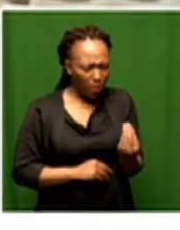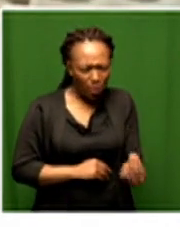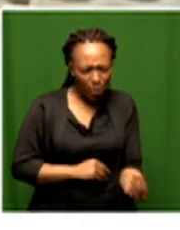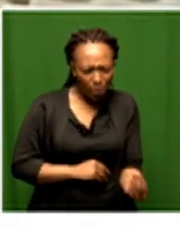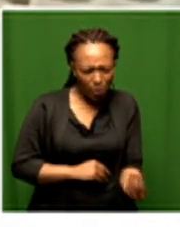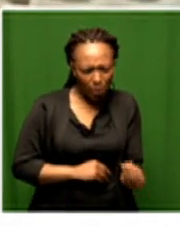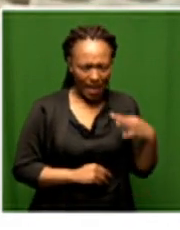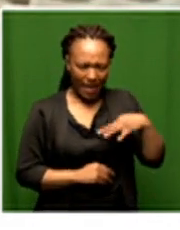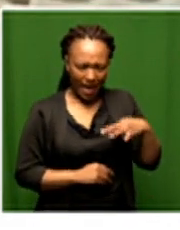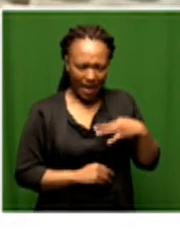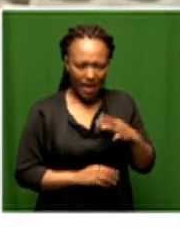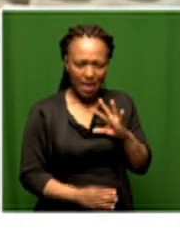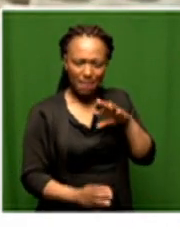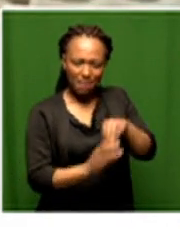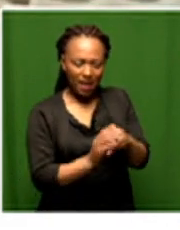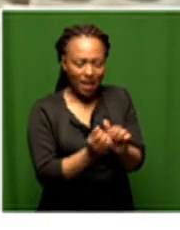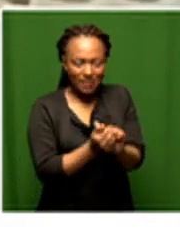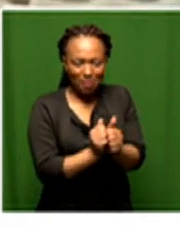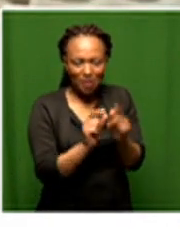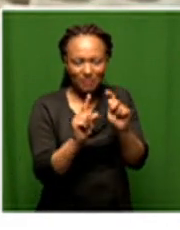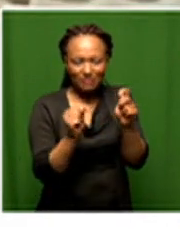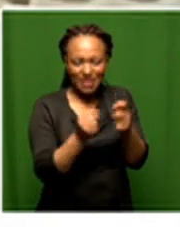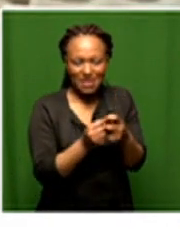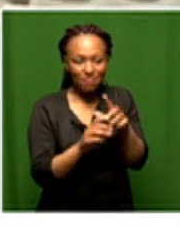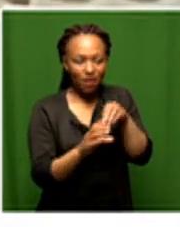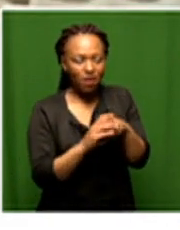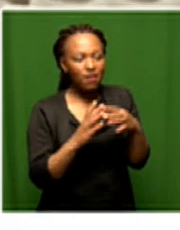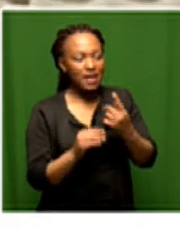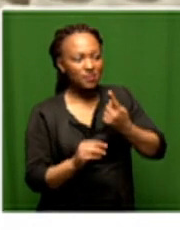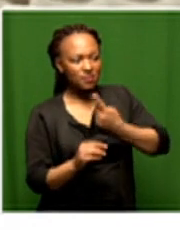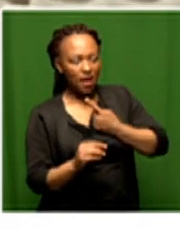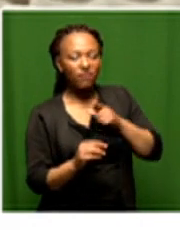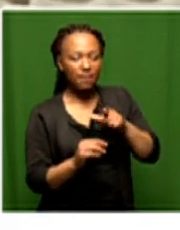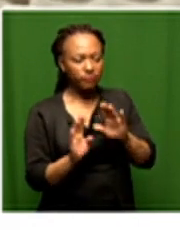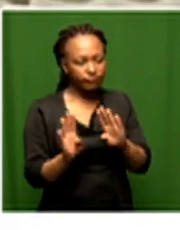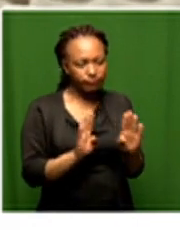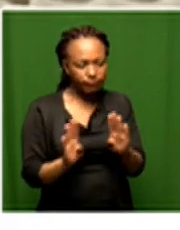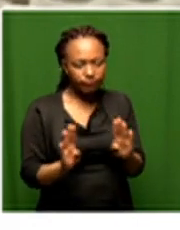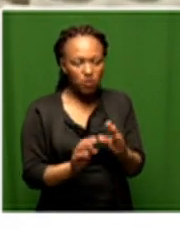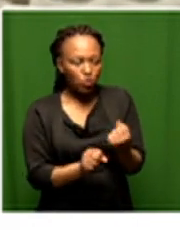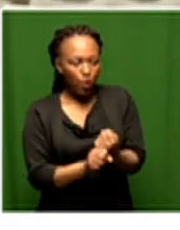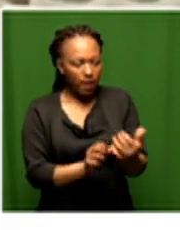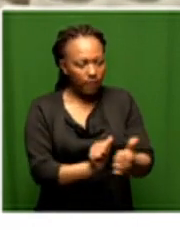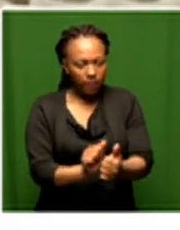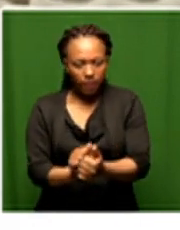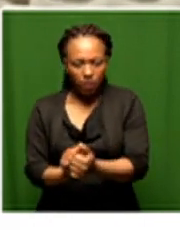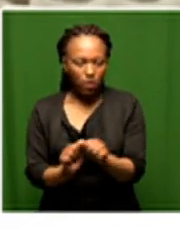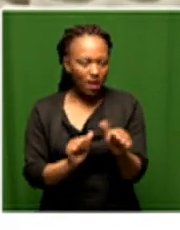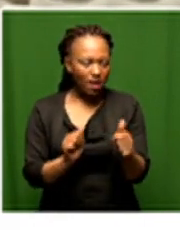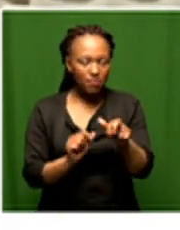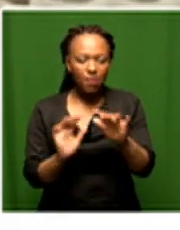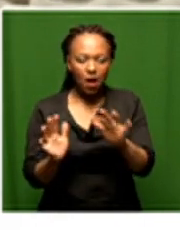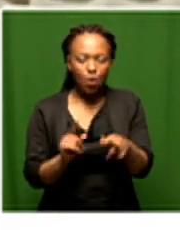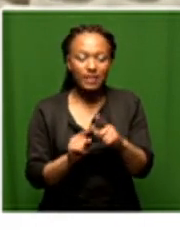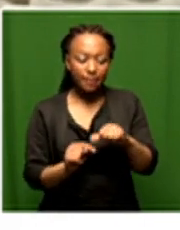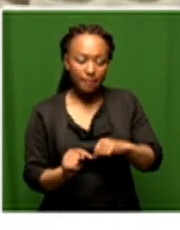truly experienced pride was being a part of a sports team, and this really taught me self-discipline and how to work with others. And I really think this is something that we should